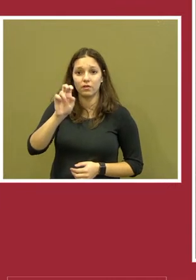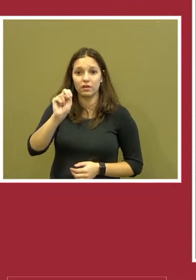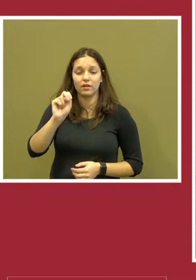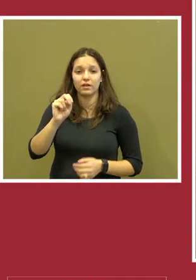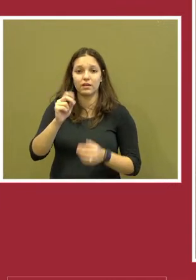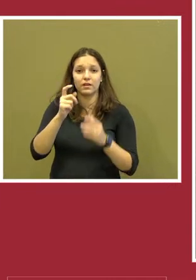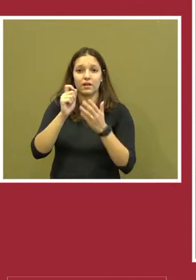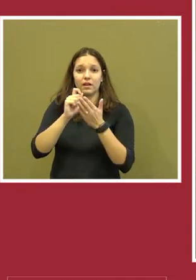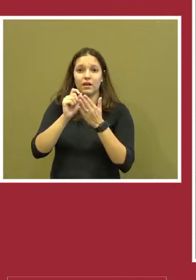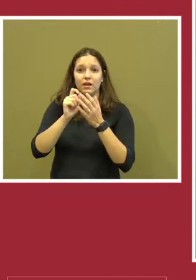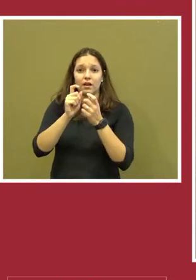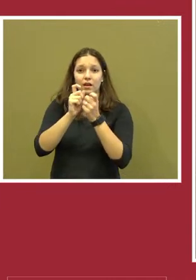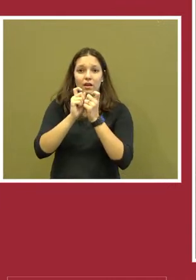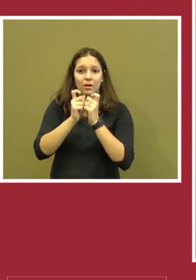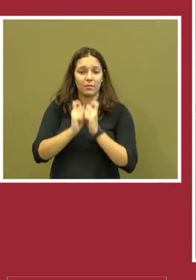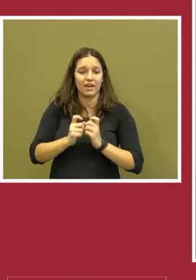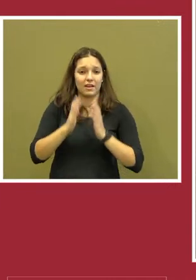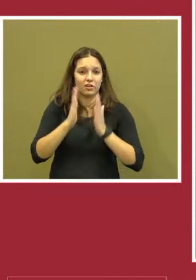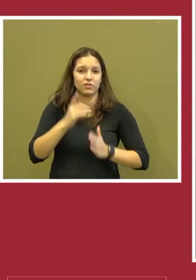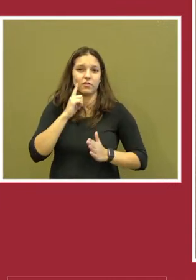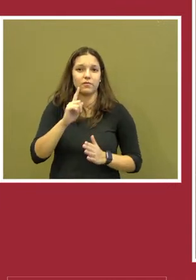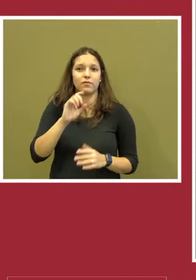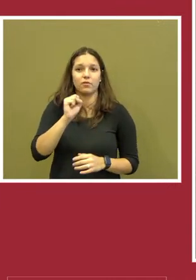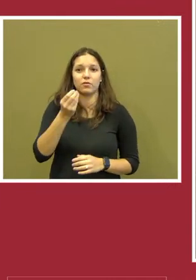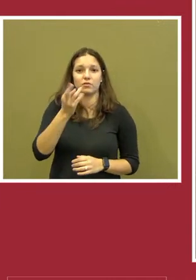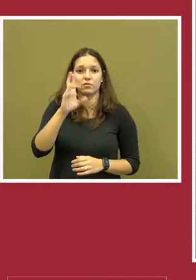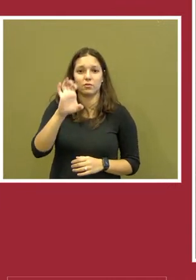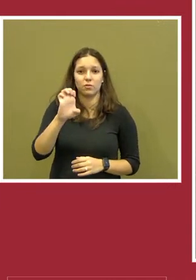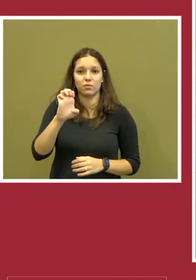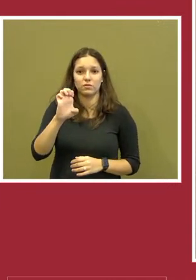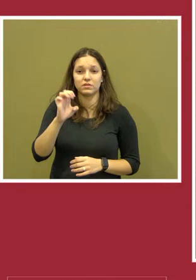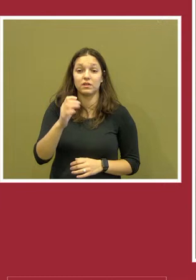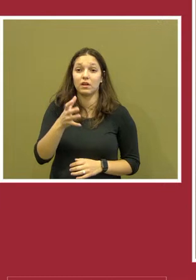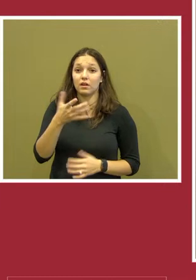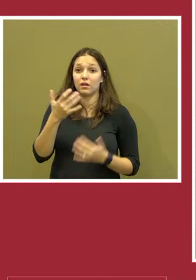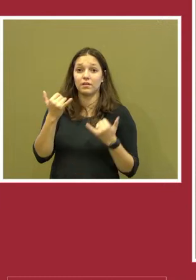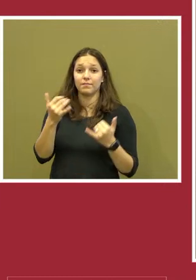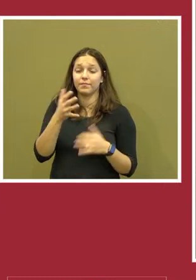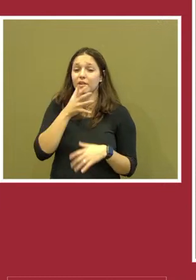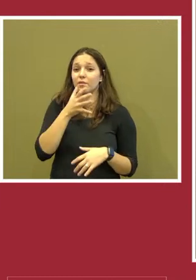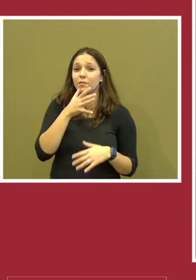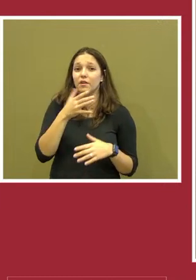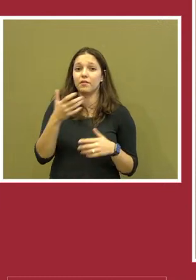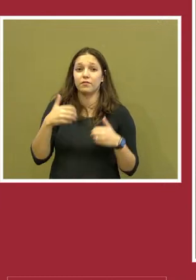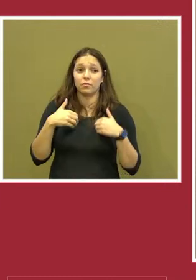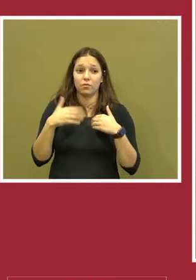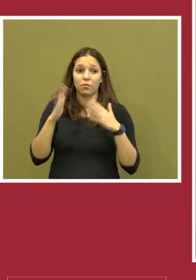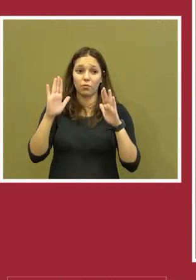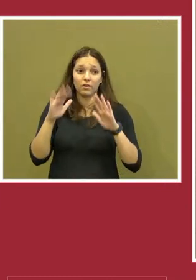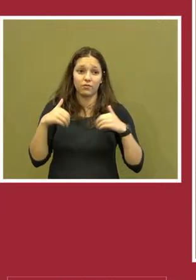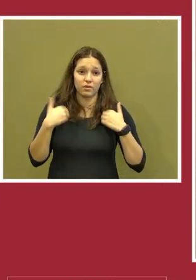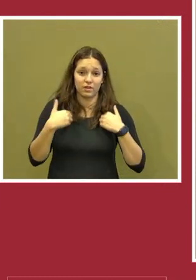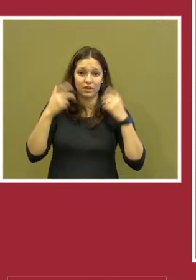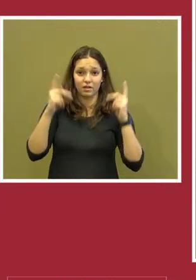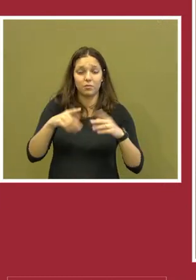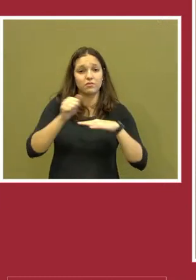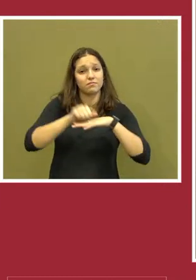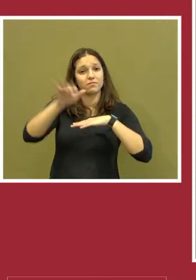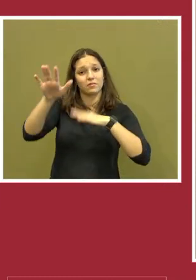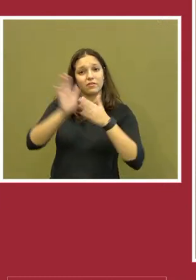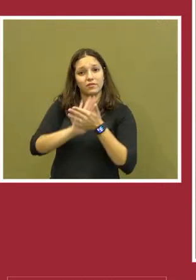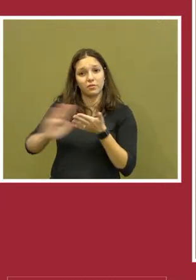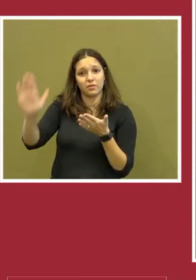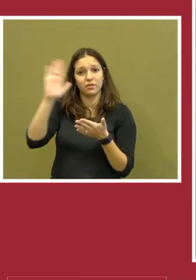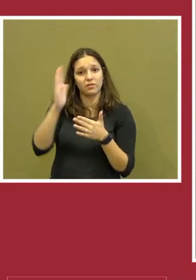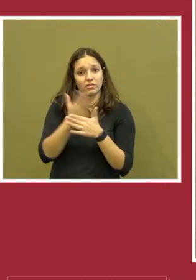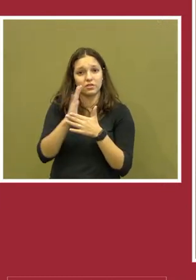newspaper, though my most important job is a mother to a young, wonderful young person who just went off to college. I'd first like to